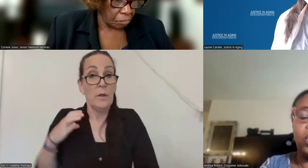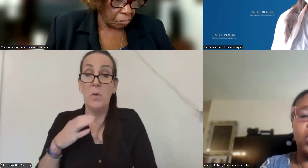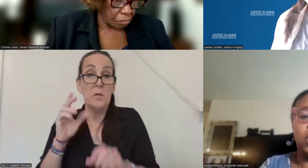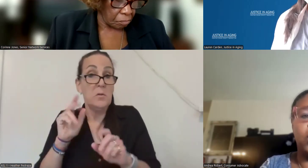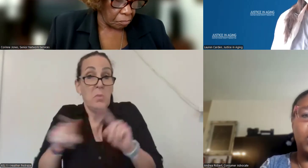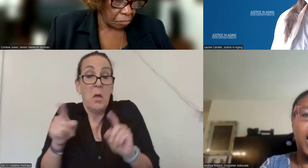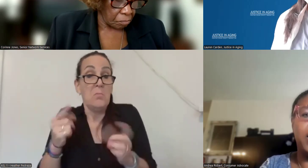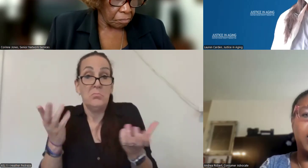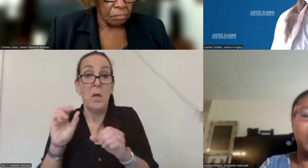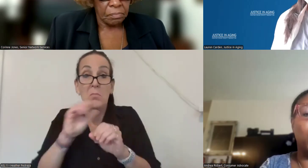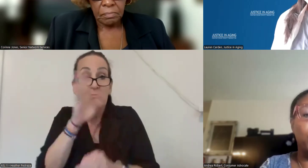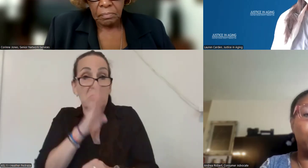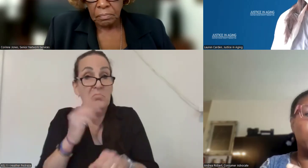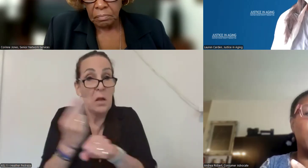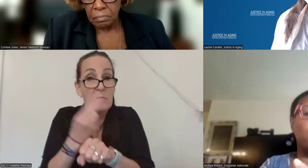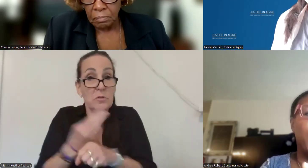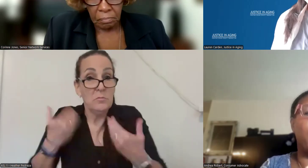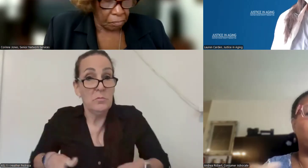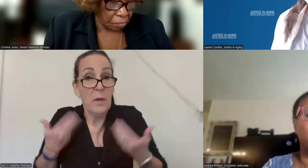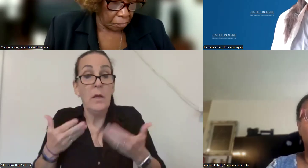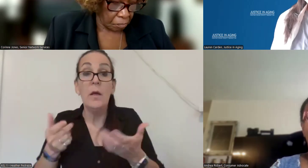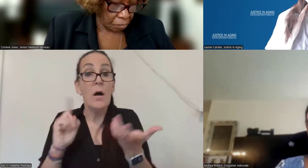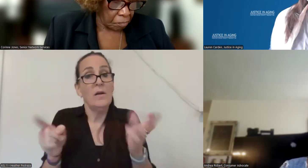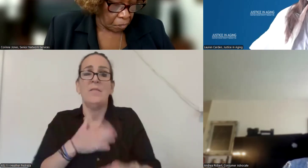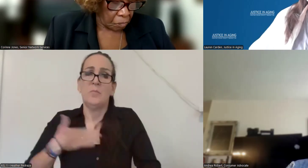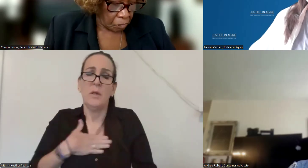moving forward to utilize the resources that you have.